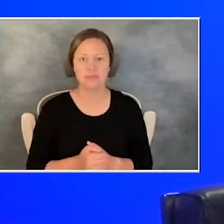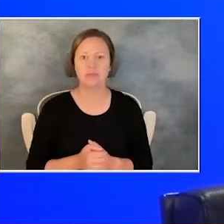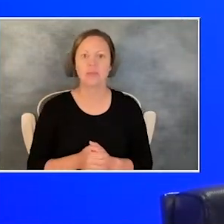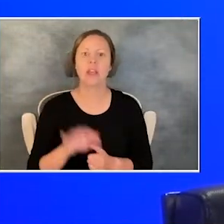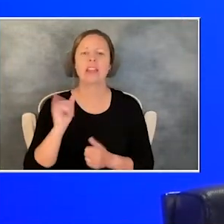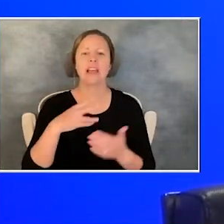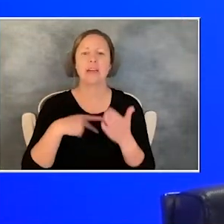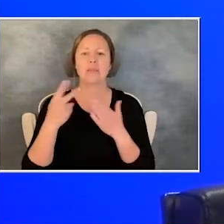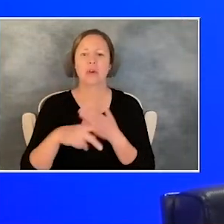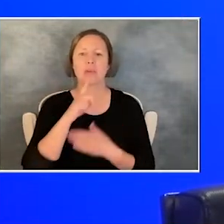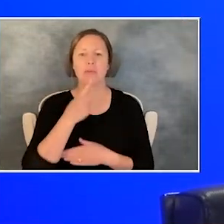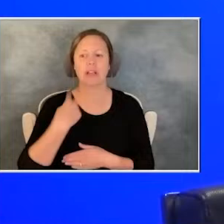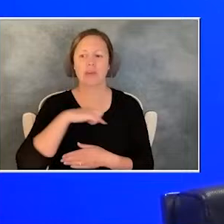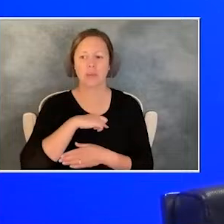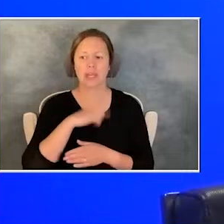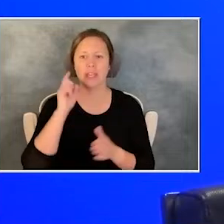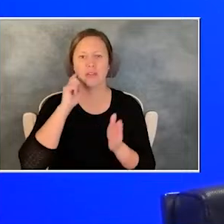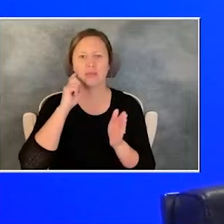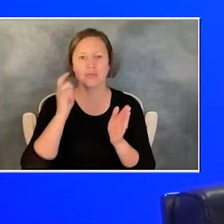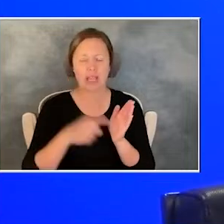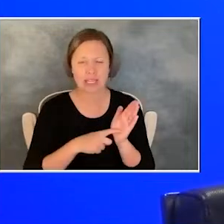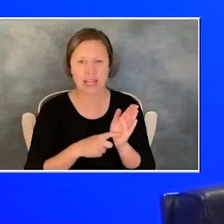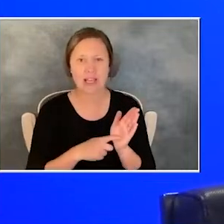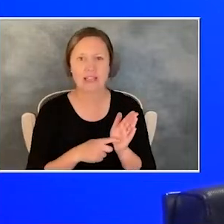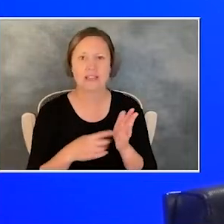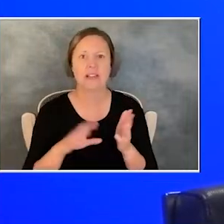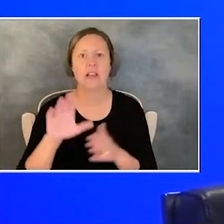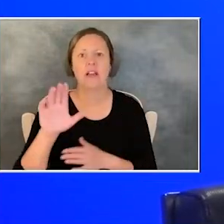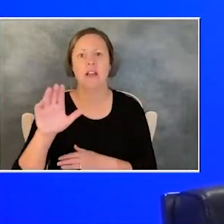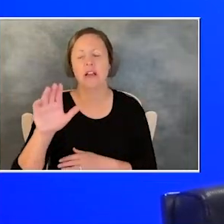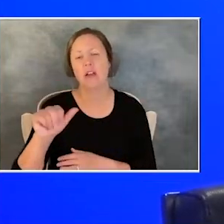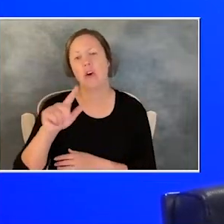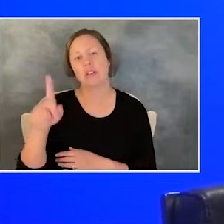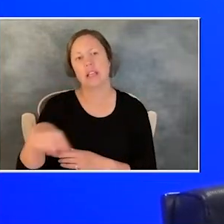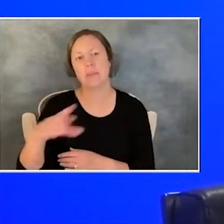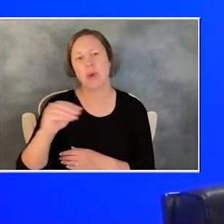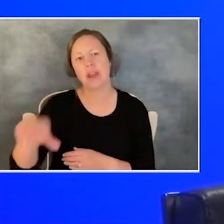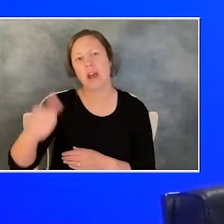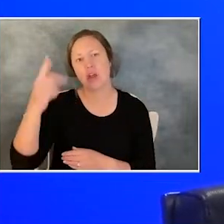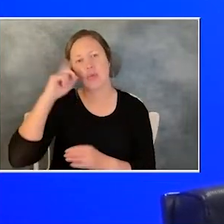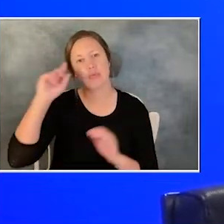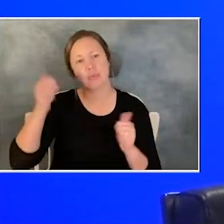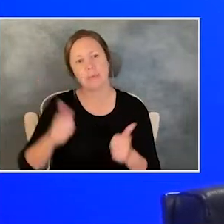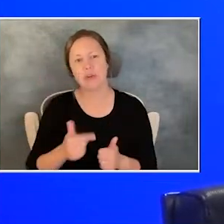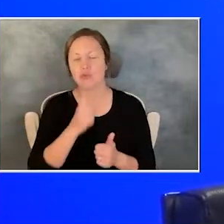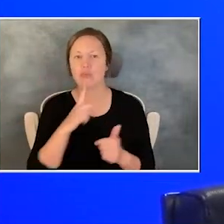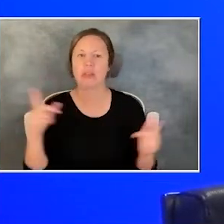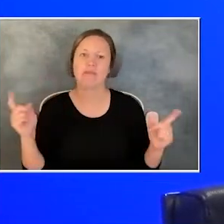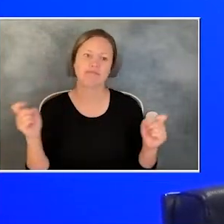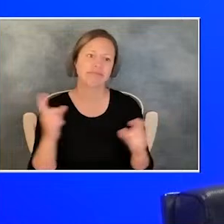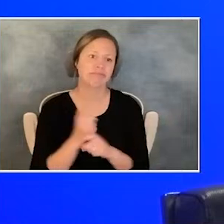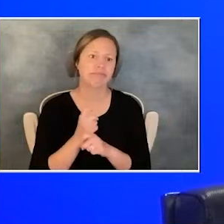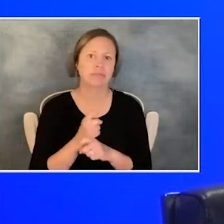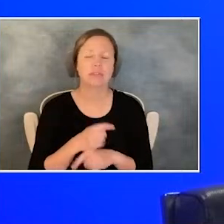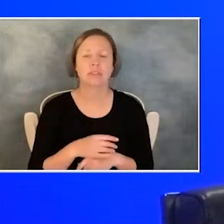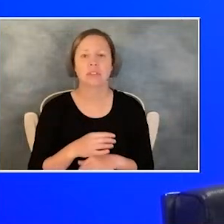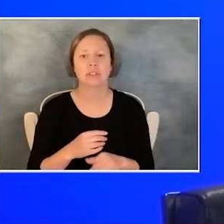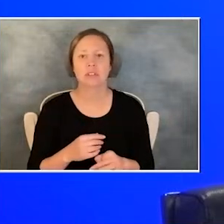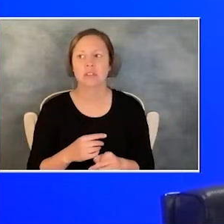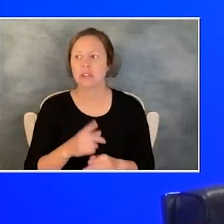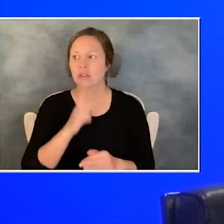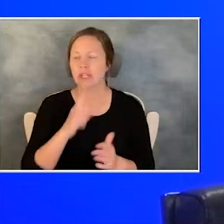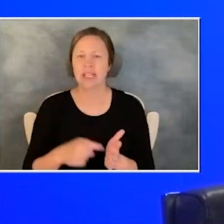really recognize that Alzheimer's and other dementias are complex and require more than